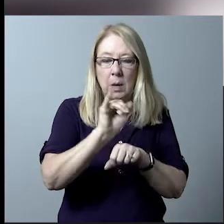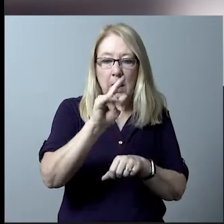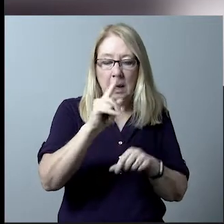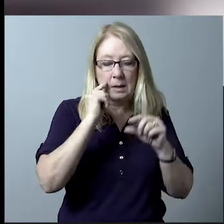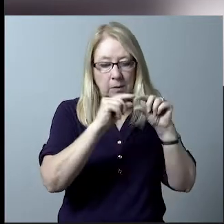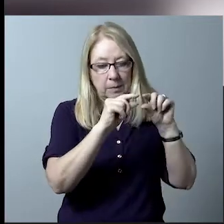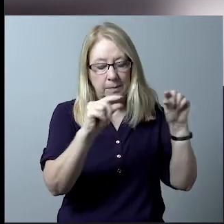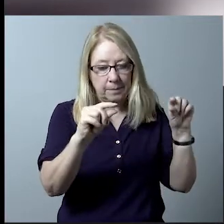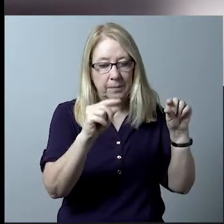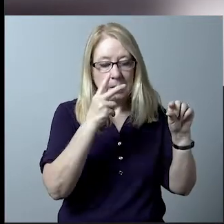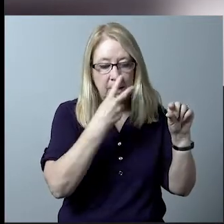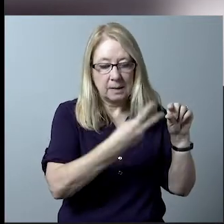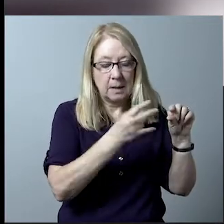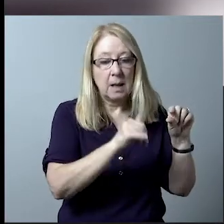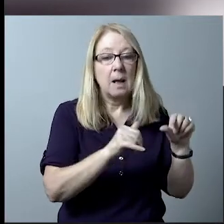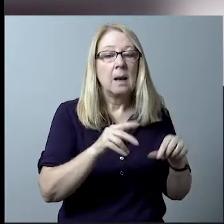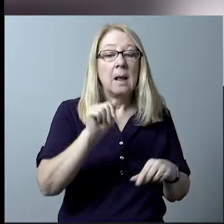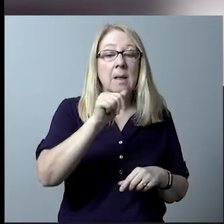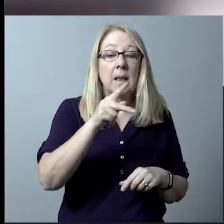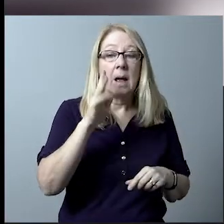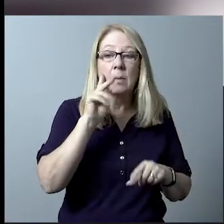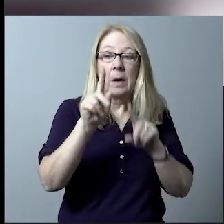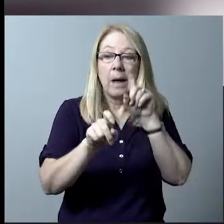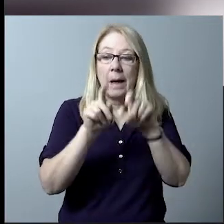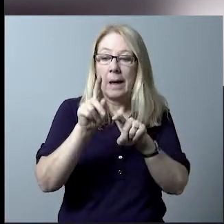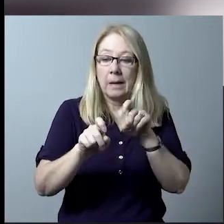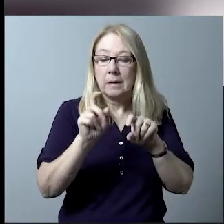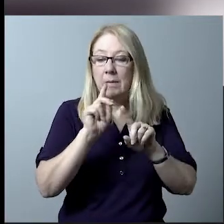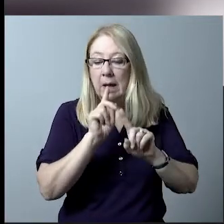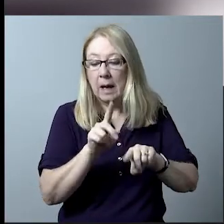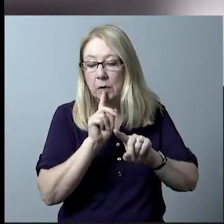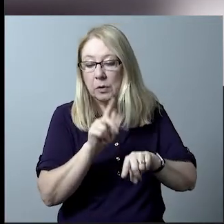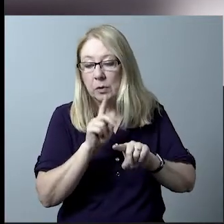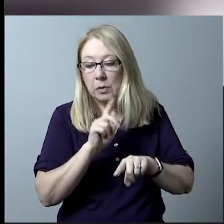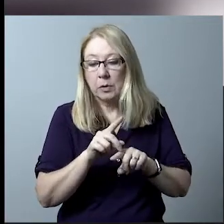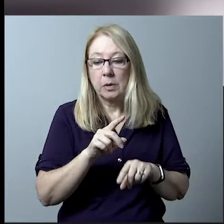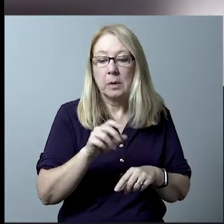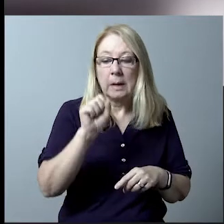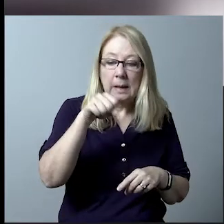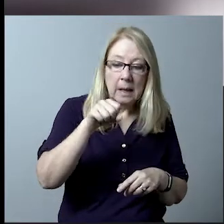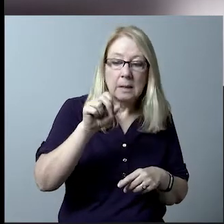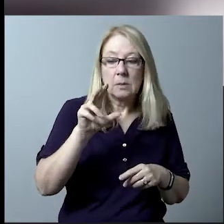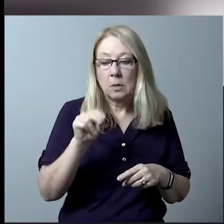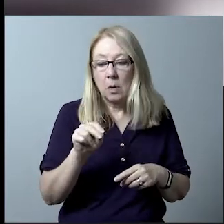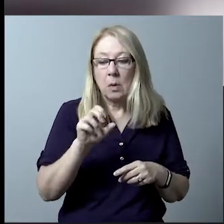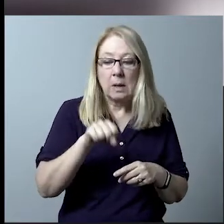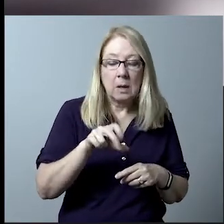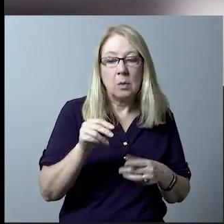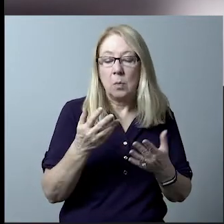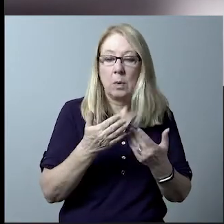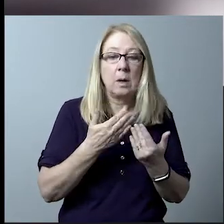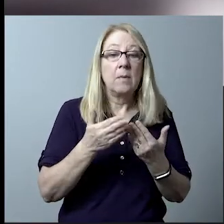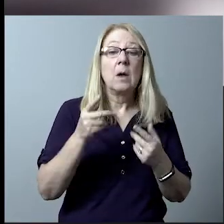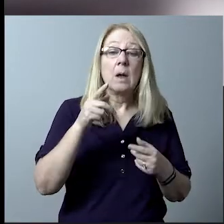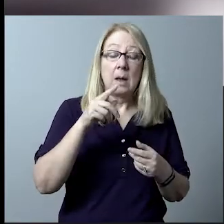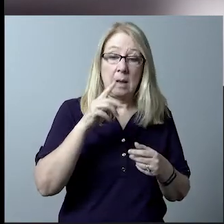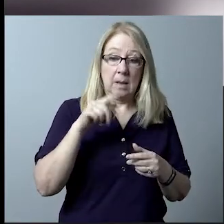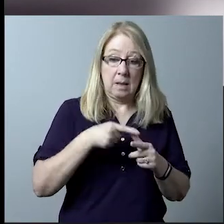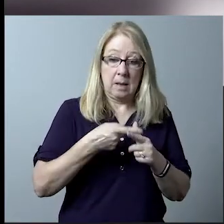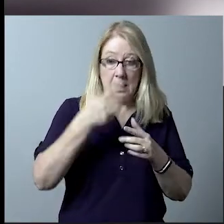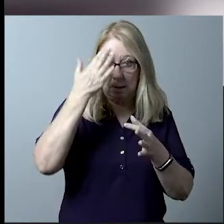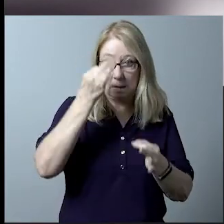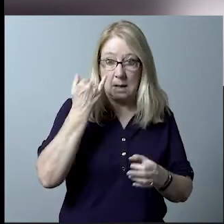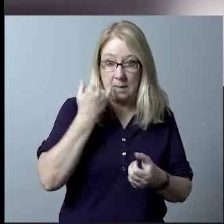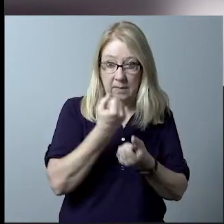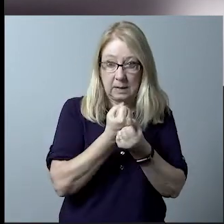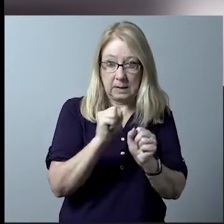or student ID information. The app will ask you a series of questions based off the CDC guidelines to